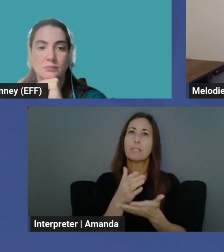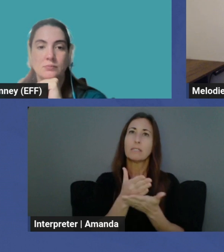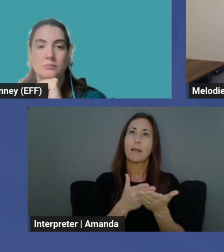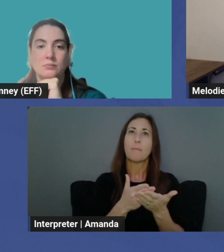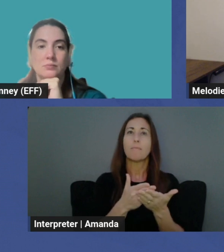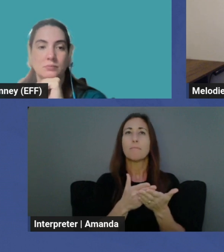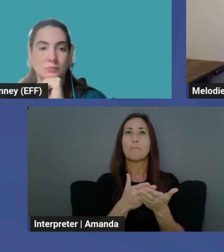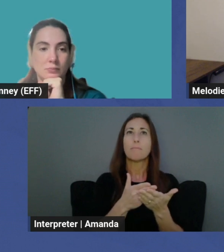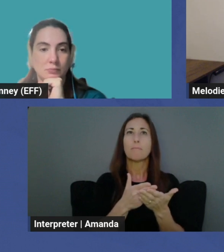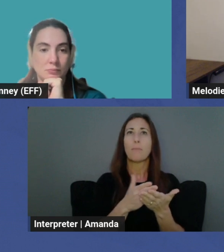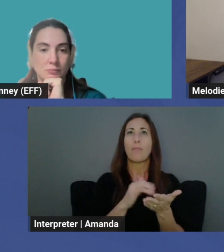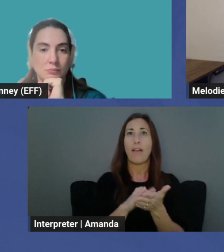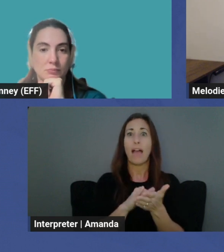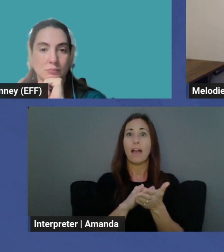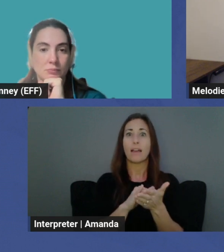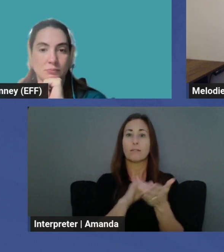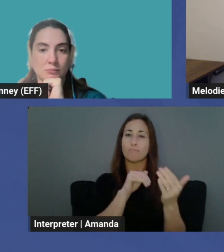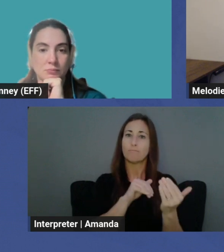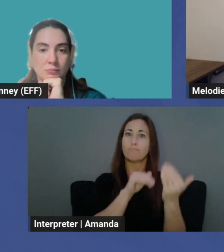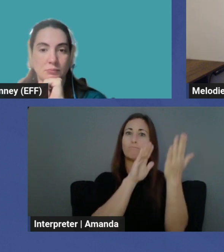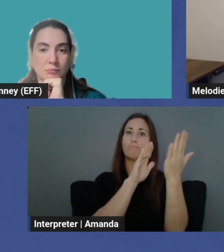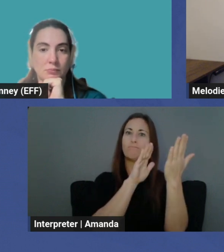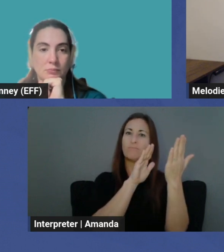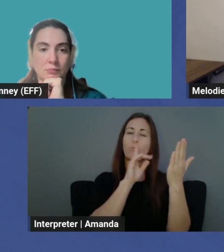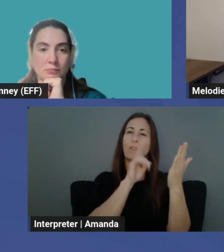address some of the root causes of